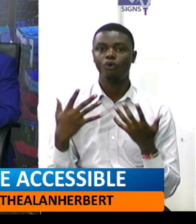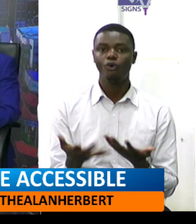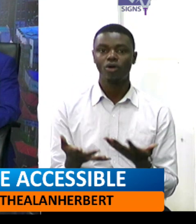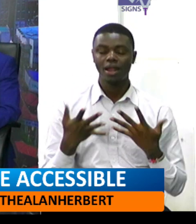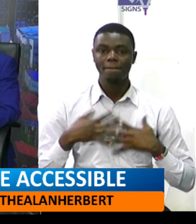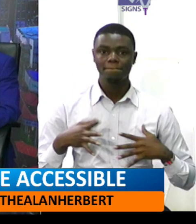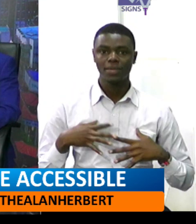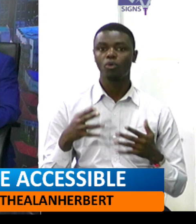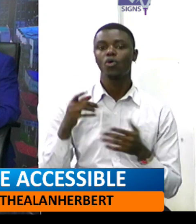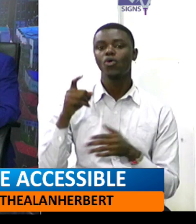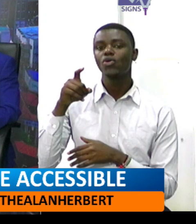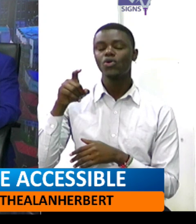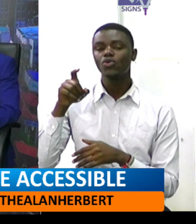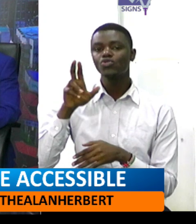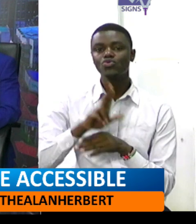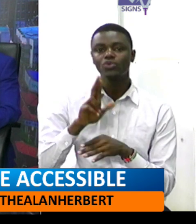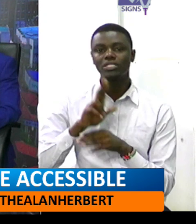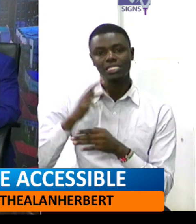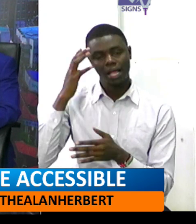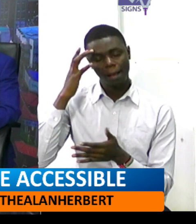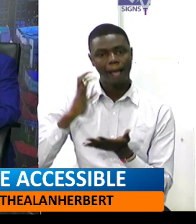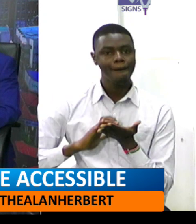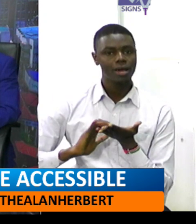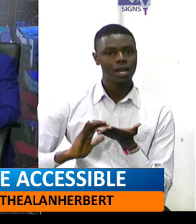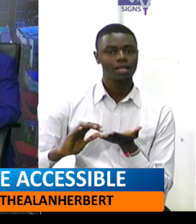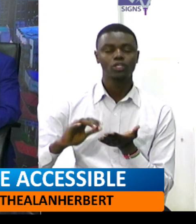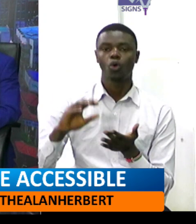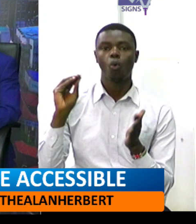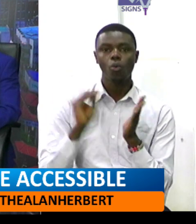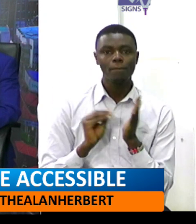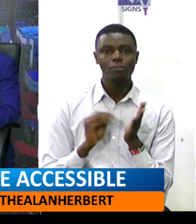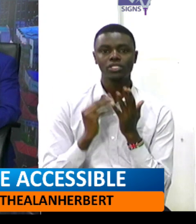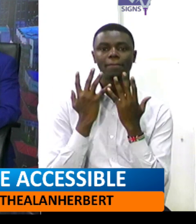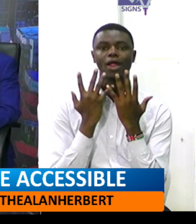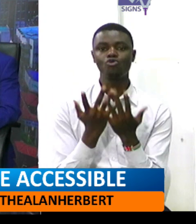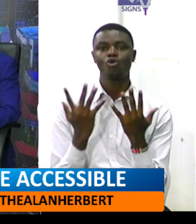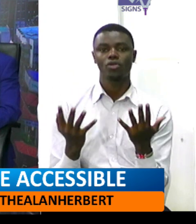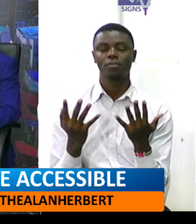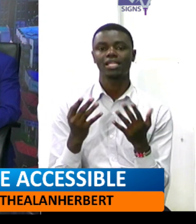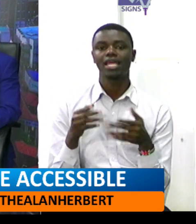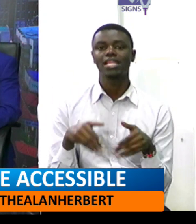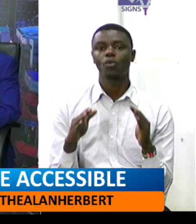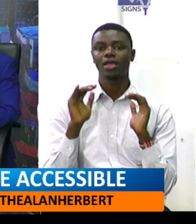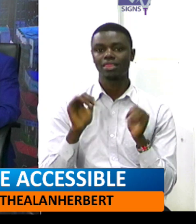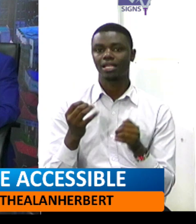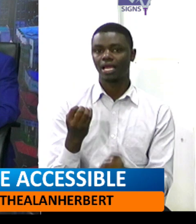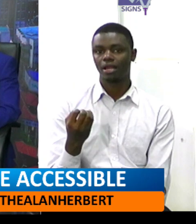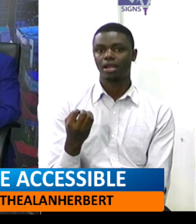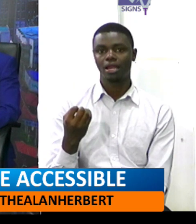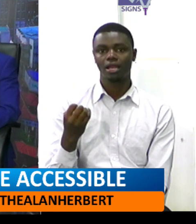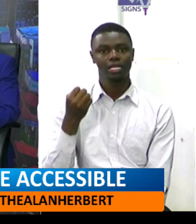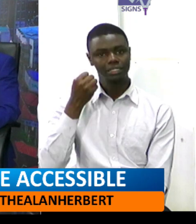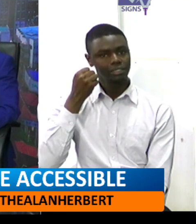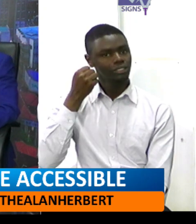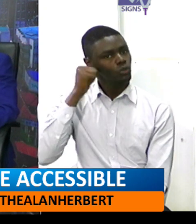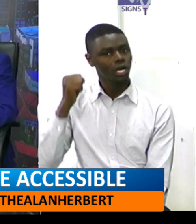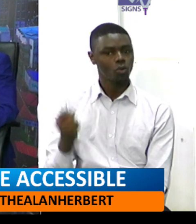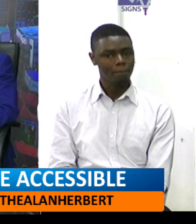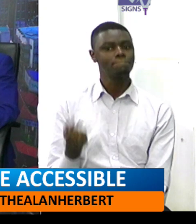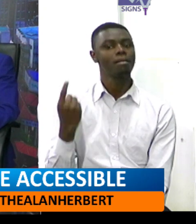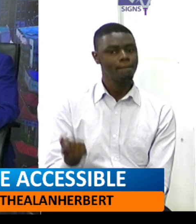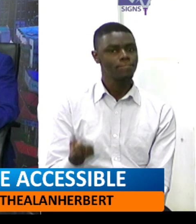people who require to use Braille. So then we put our documents in a format that can speak to that